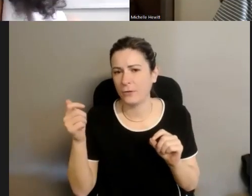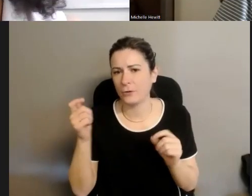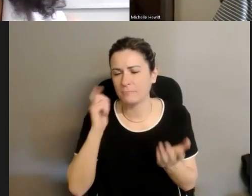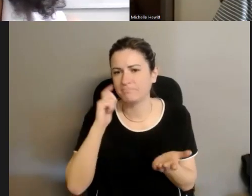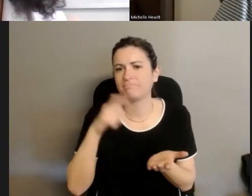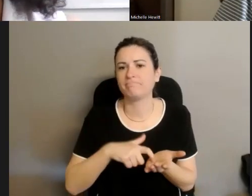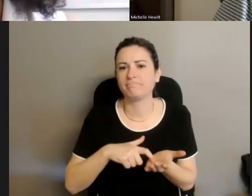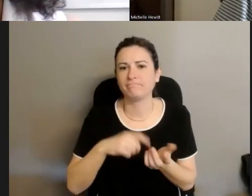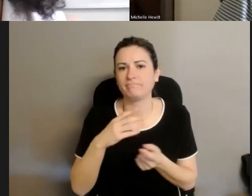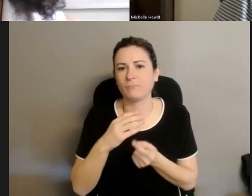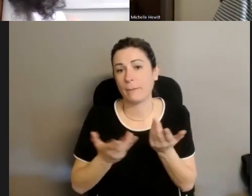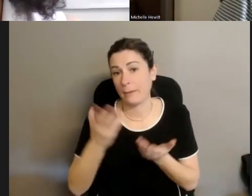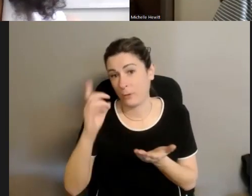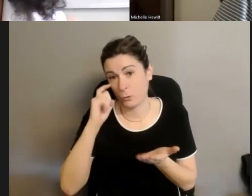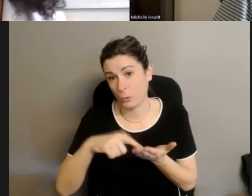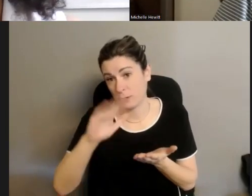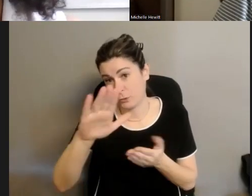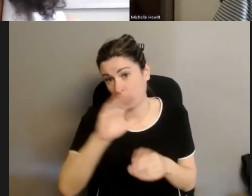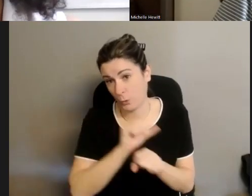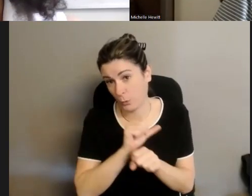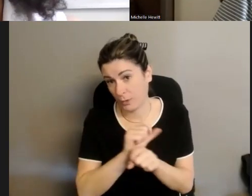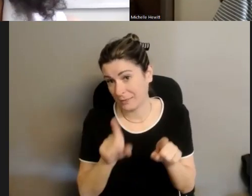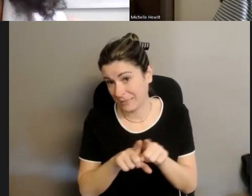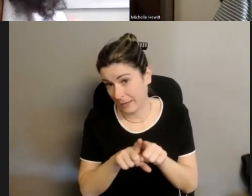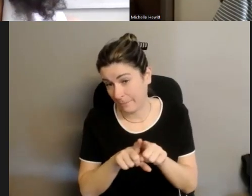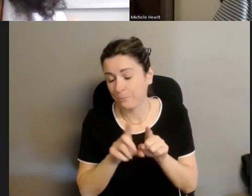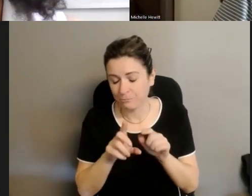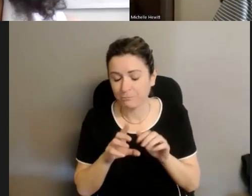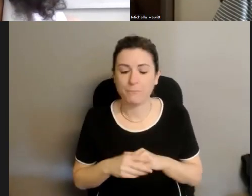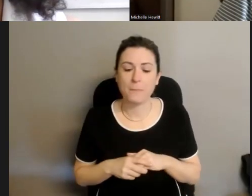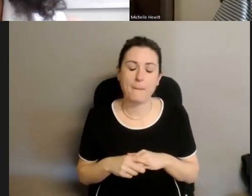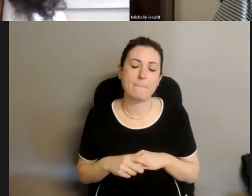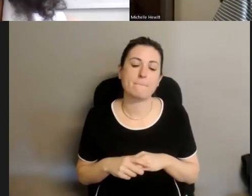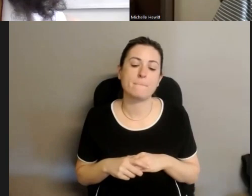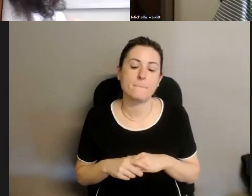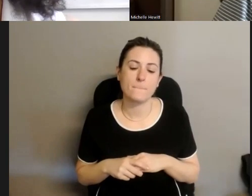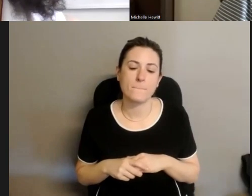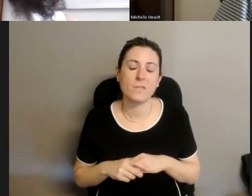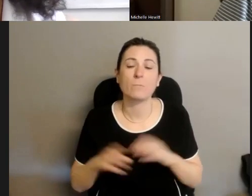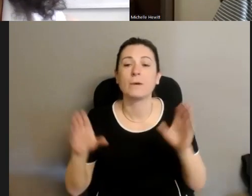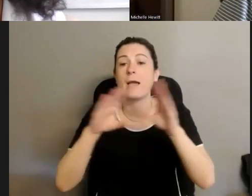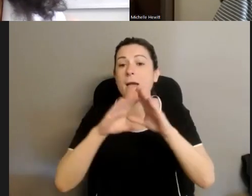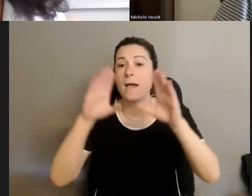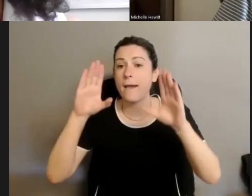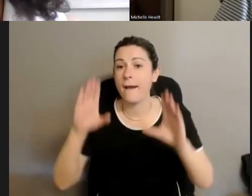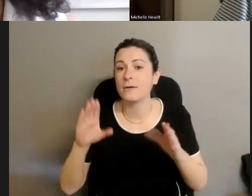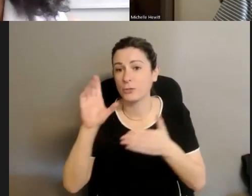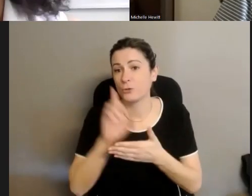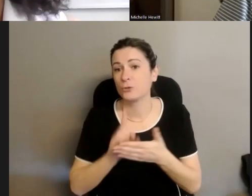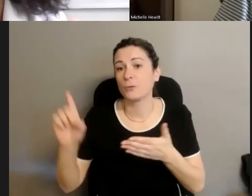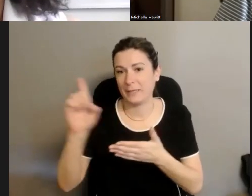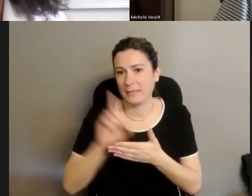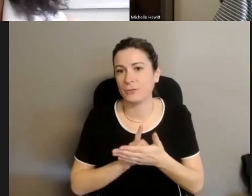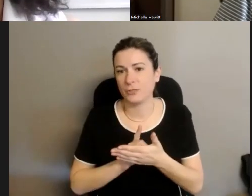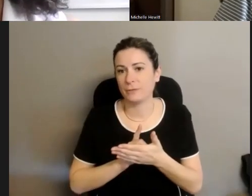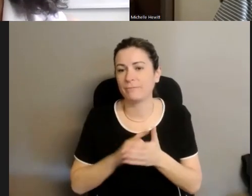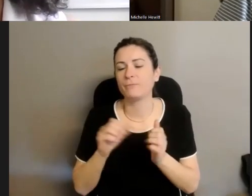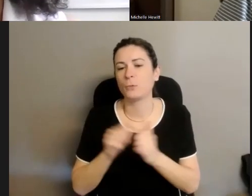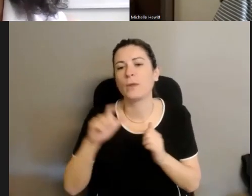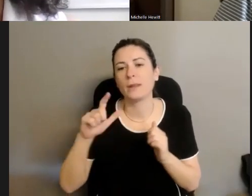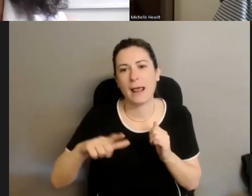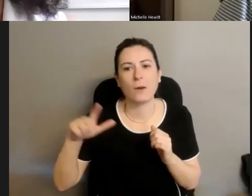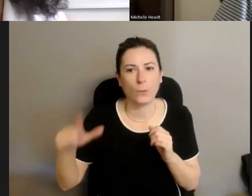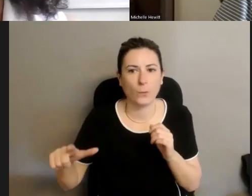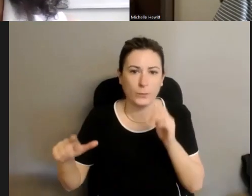well, Michelle, is about, as it relates to housing, is about discrimination with landlords discriminating